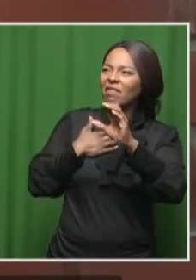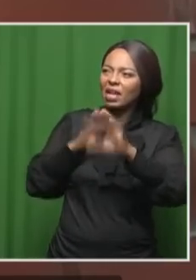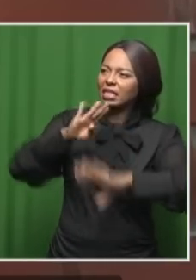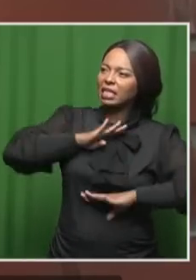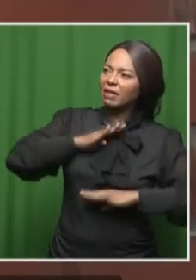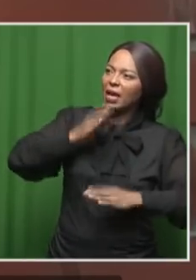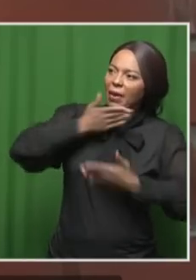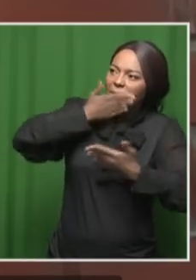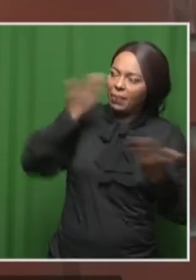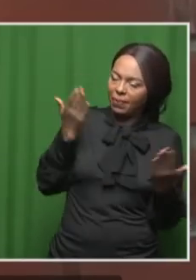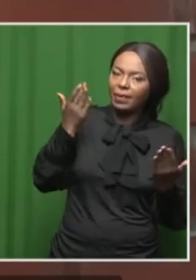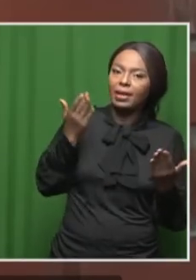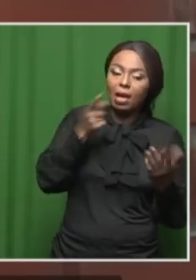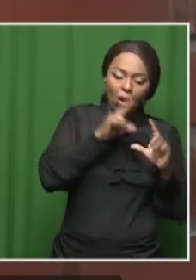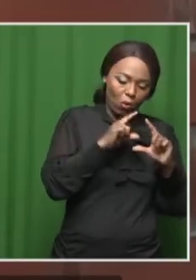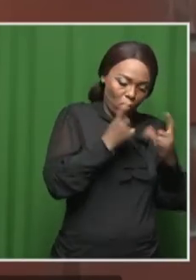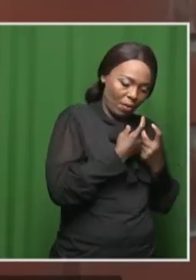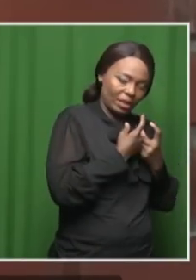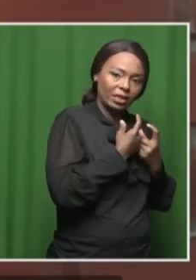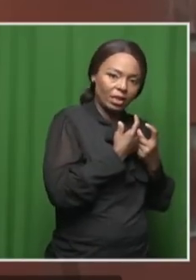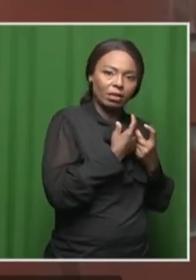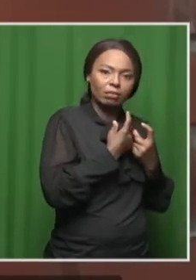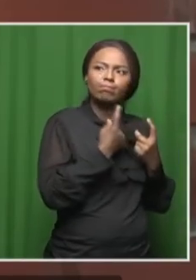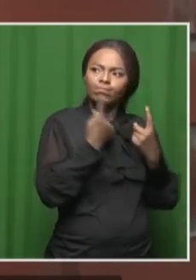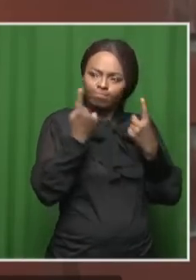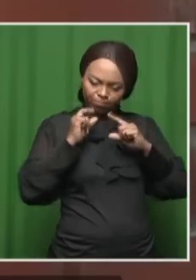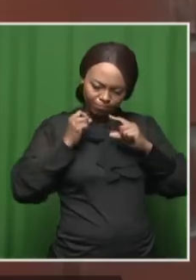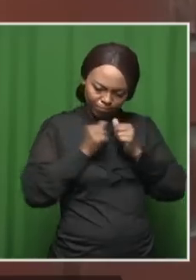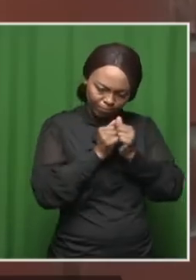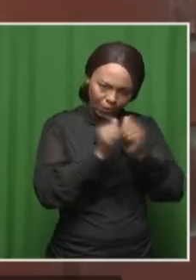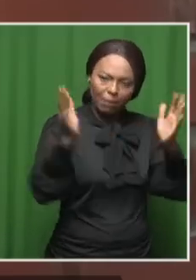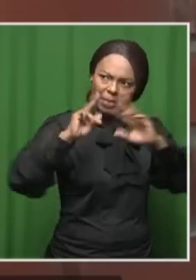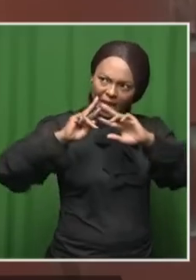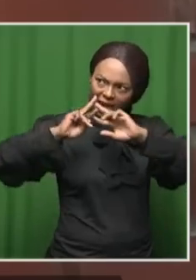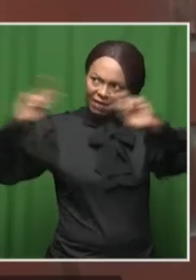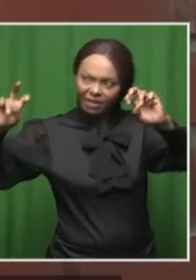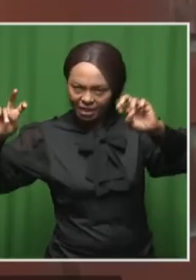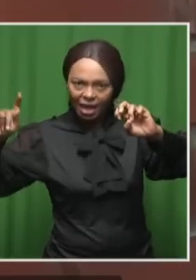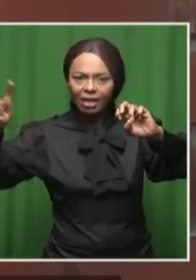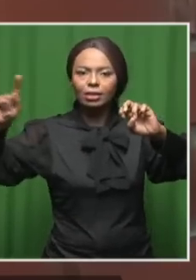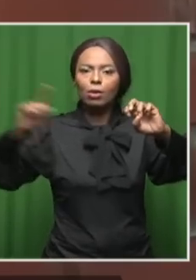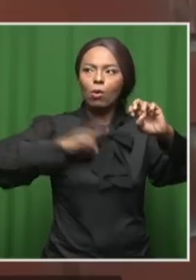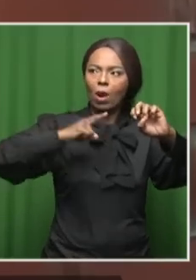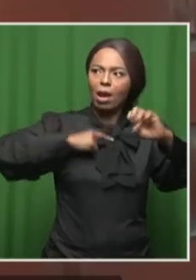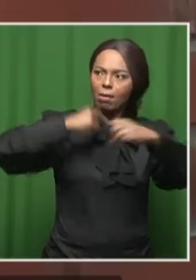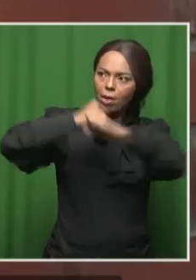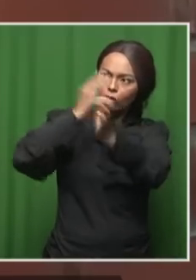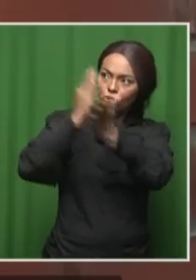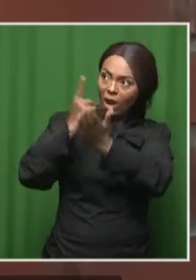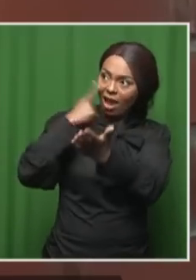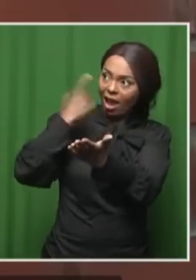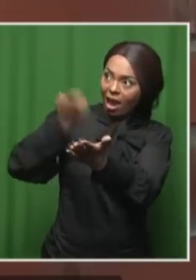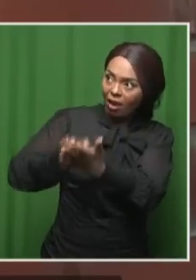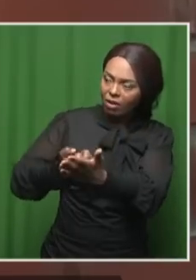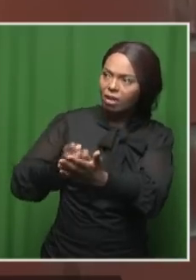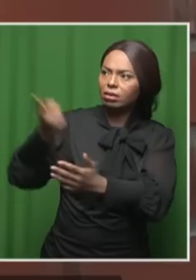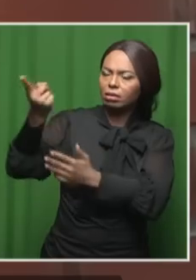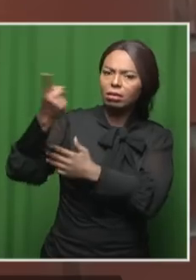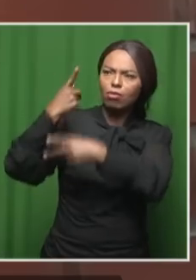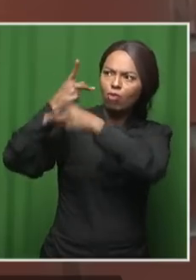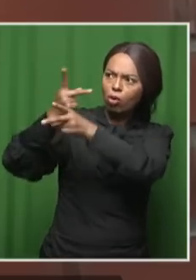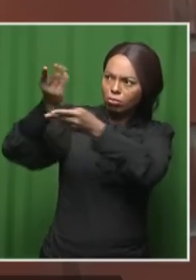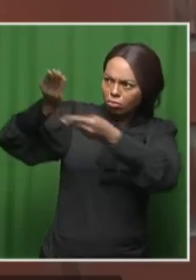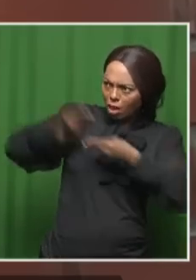really satisfied, as a commission, we issued an investigation certificate with them because we want to have that evidence that they will be producing